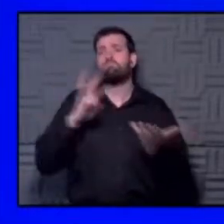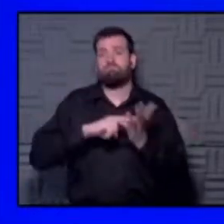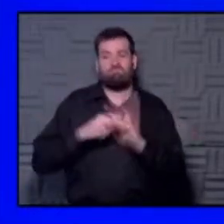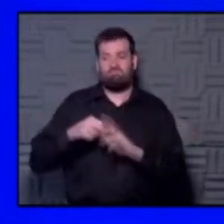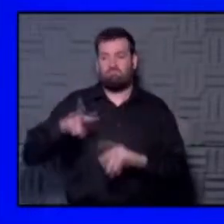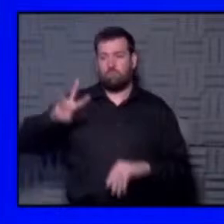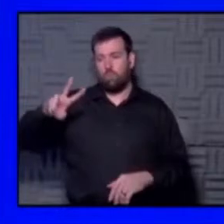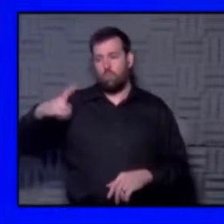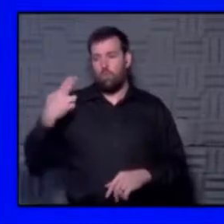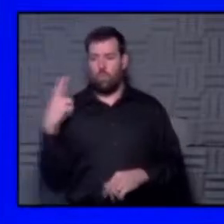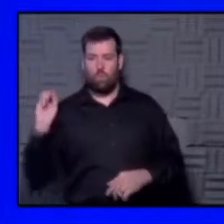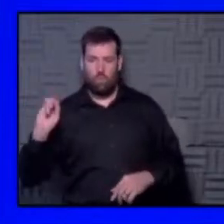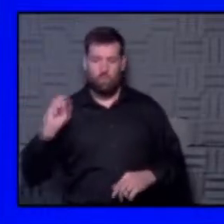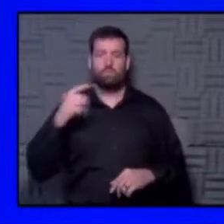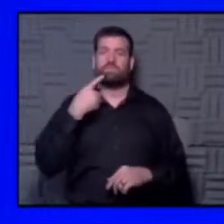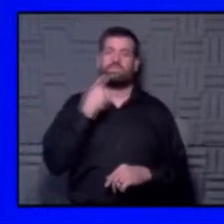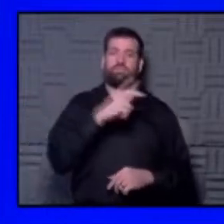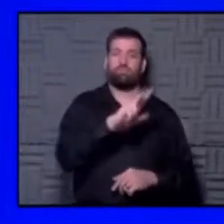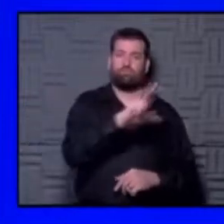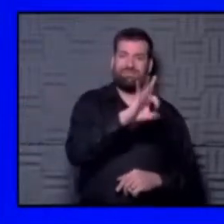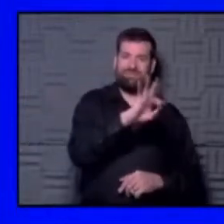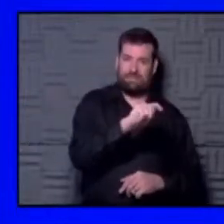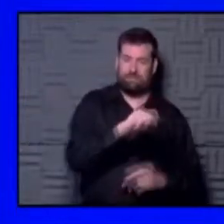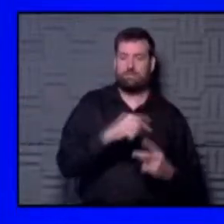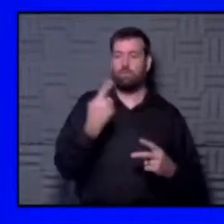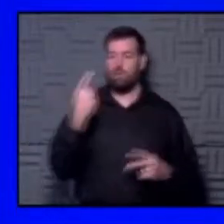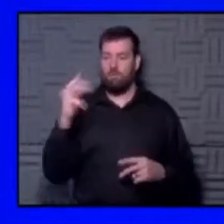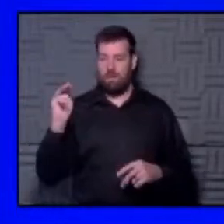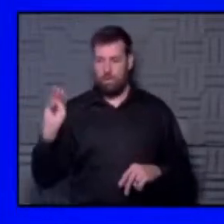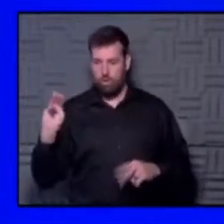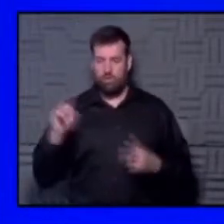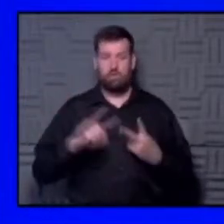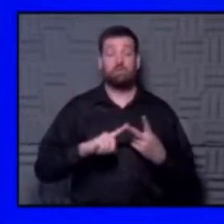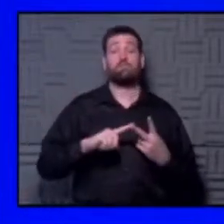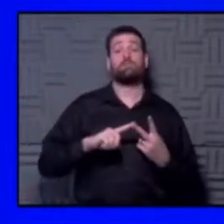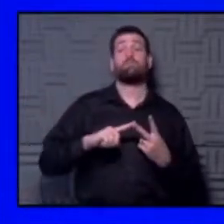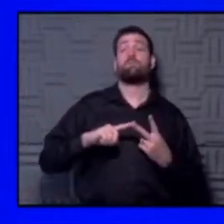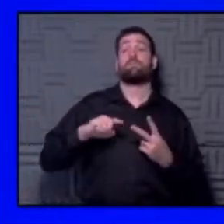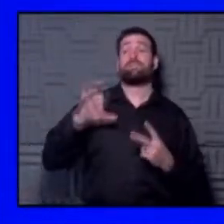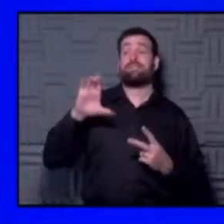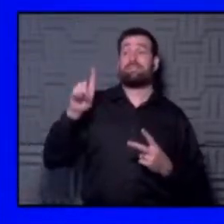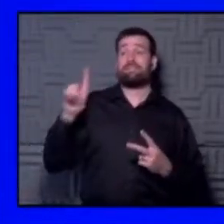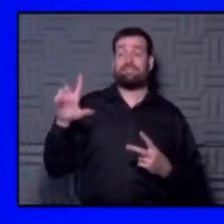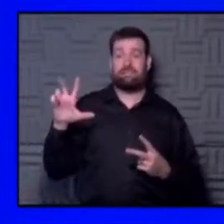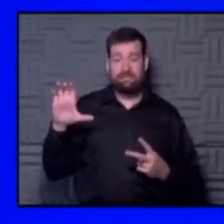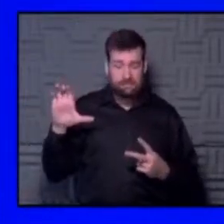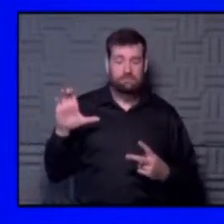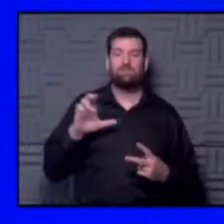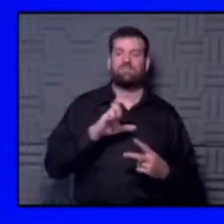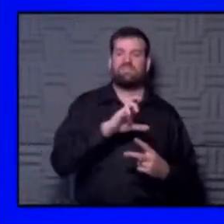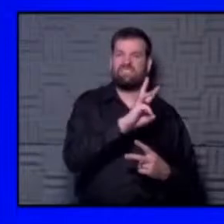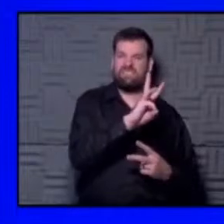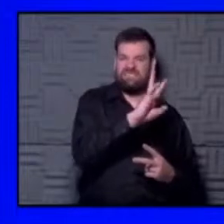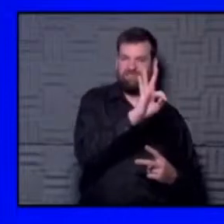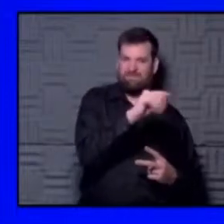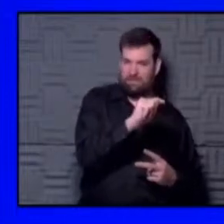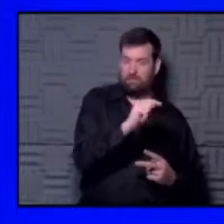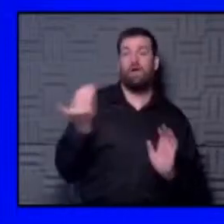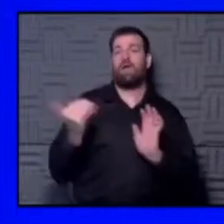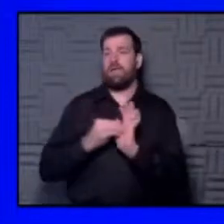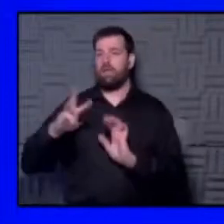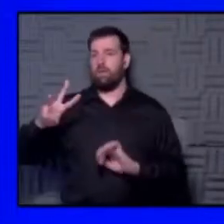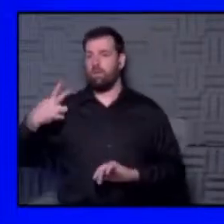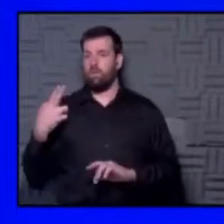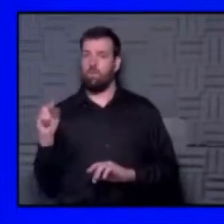Health Organization says 3 feet or 1 meter. The CDC says 6 feet or 2 meters. Well, the World Health Organization, again, we've addressed